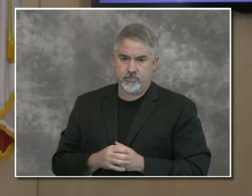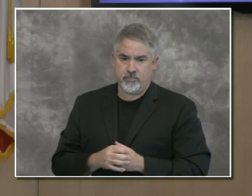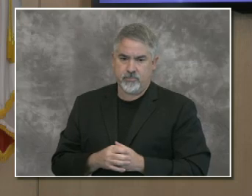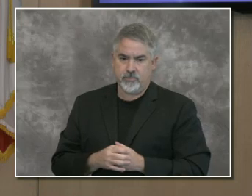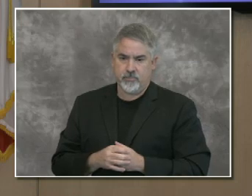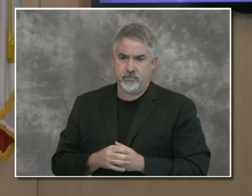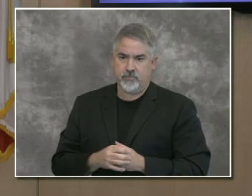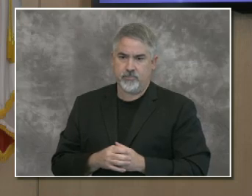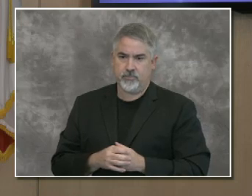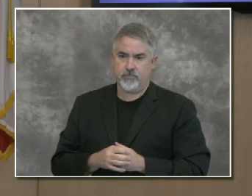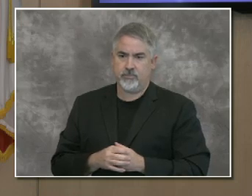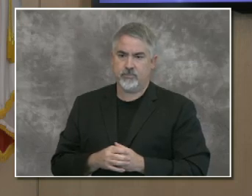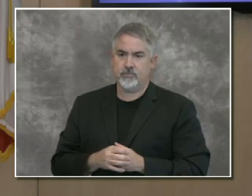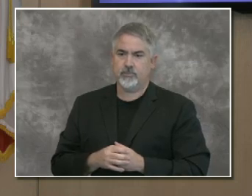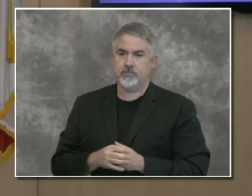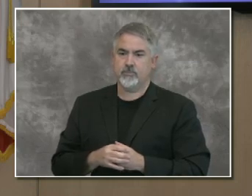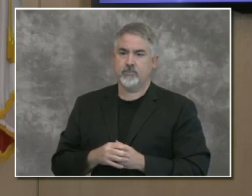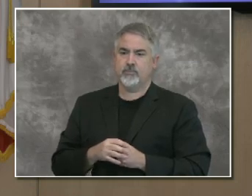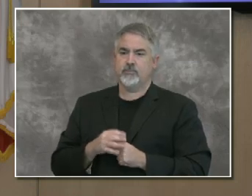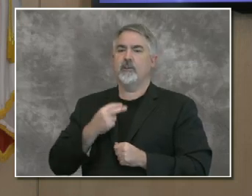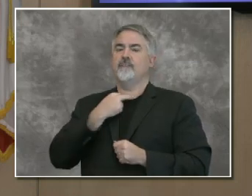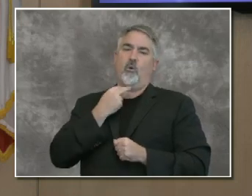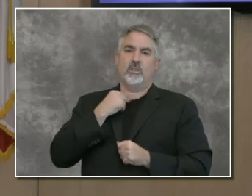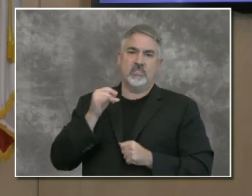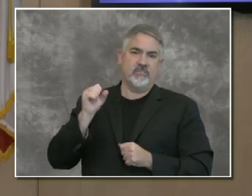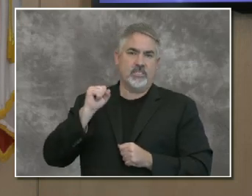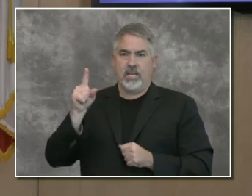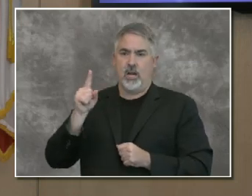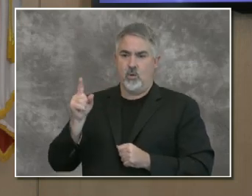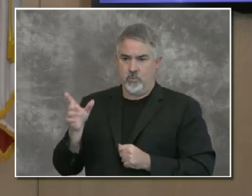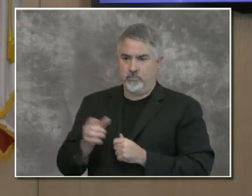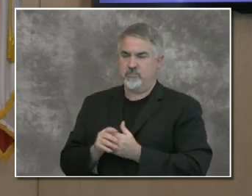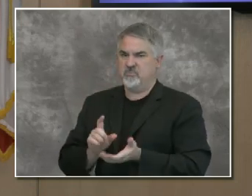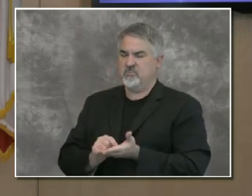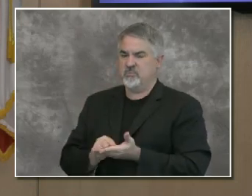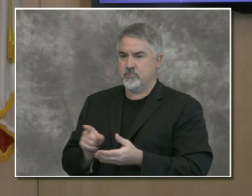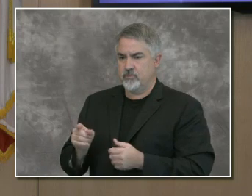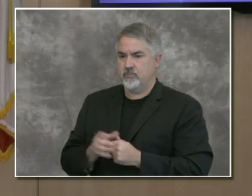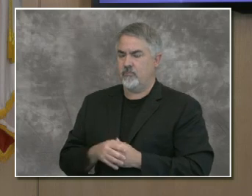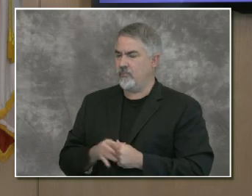Voice of San Diego, please state your name and question.